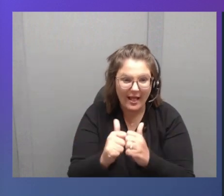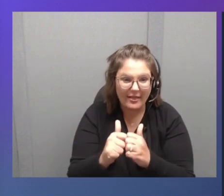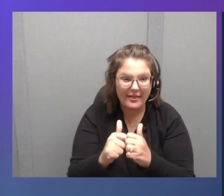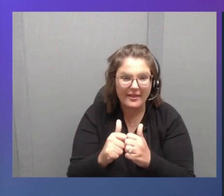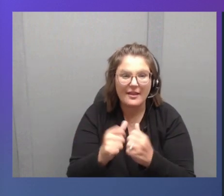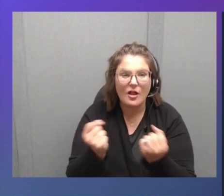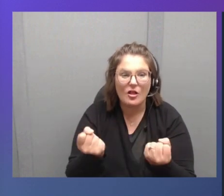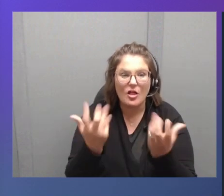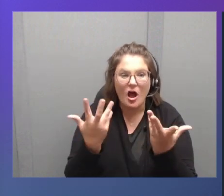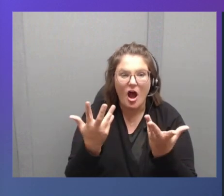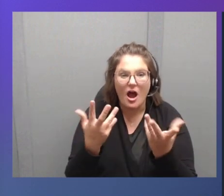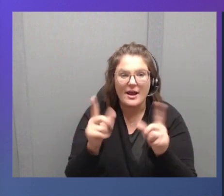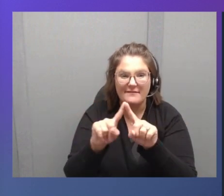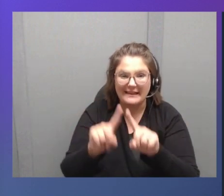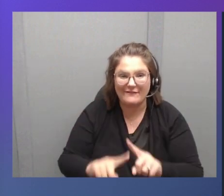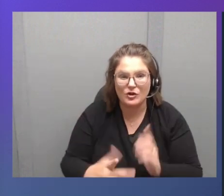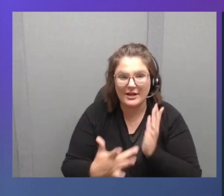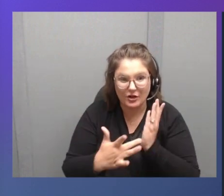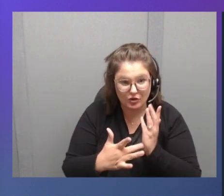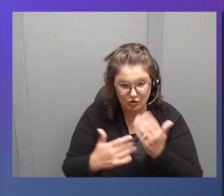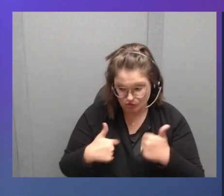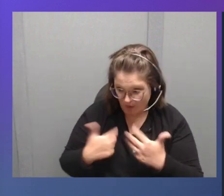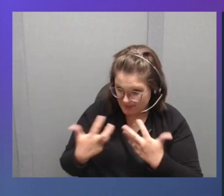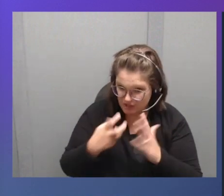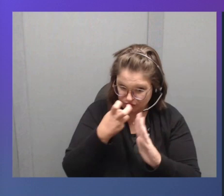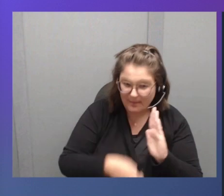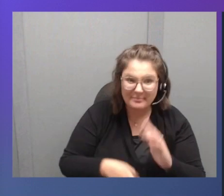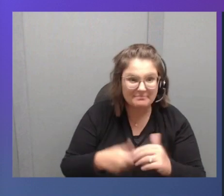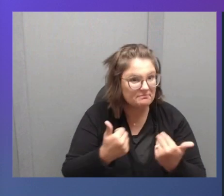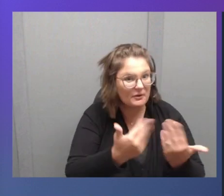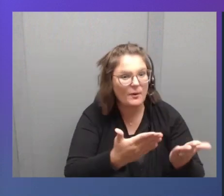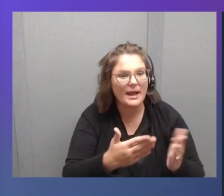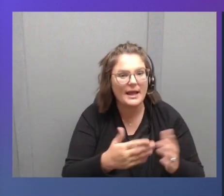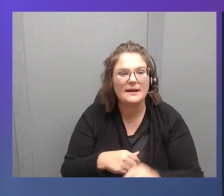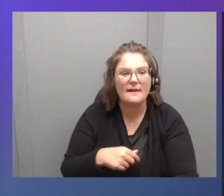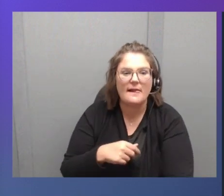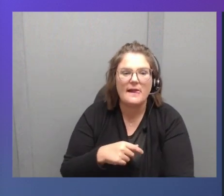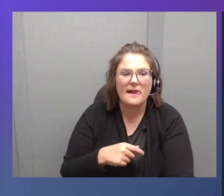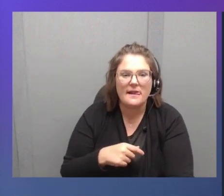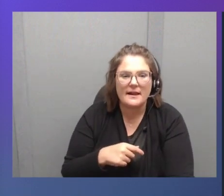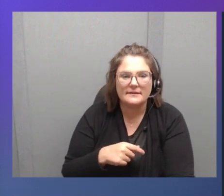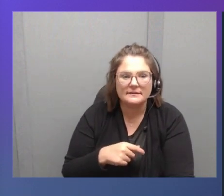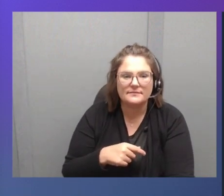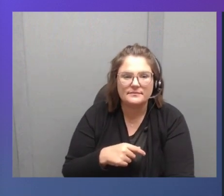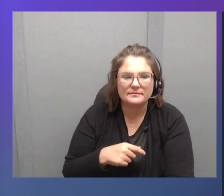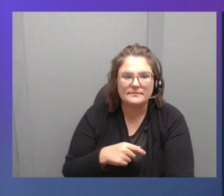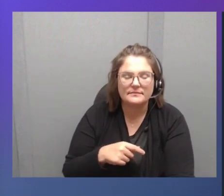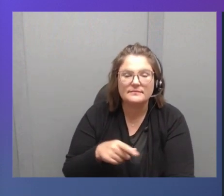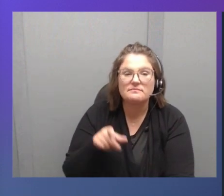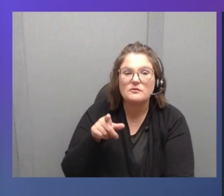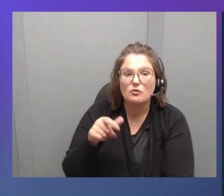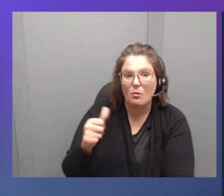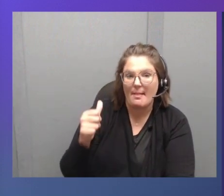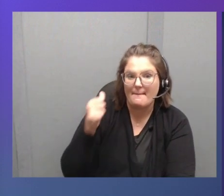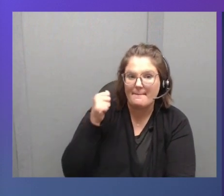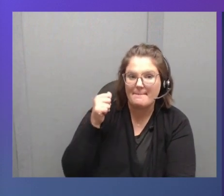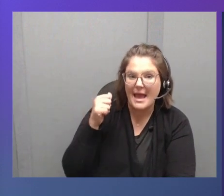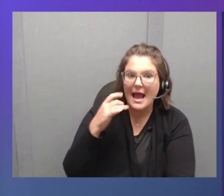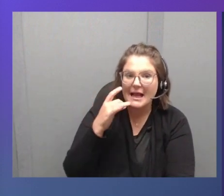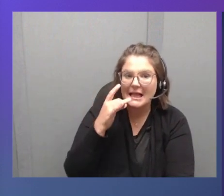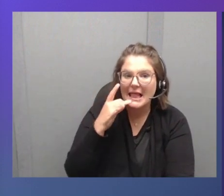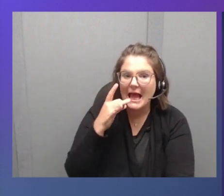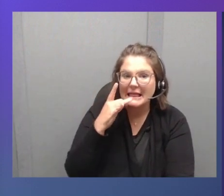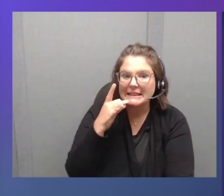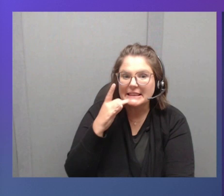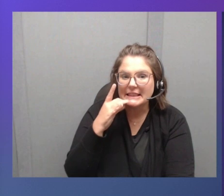want to just kind of jump into different things? Let's go around the other devices. Sure. So I converted the back taillight of the DeepRacer car here. I